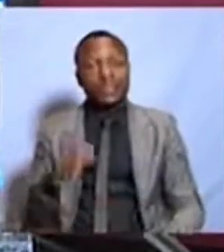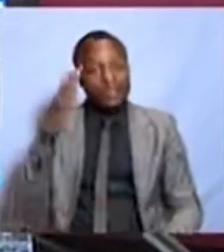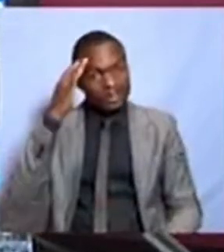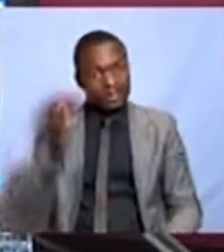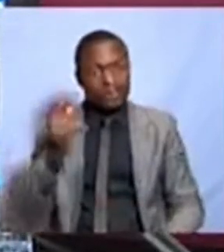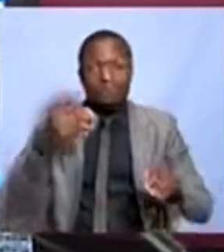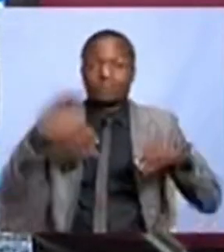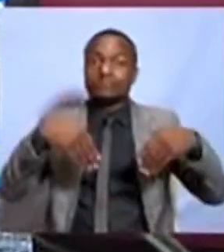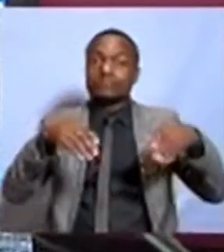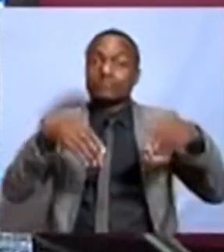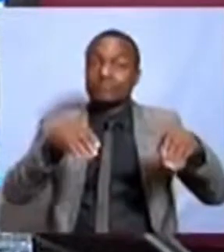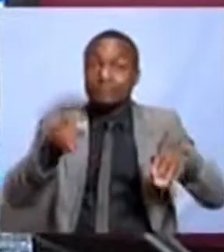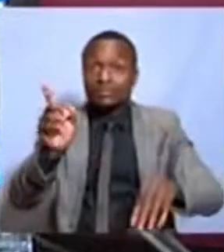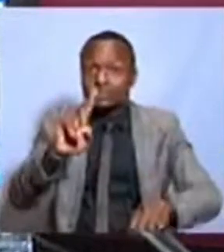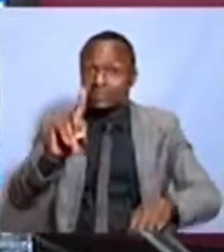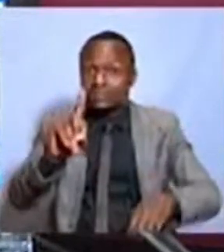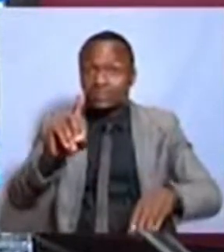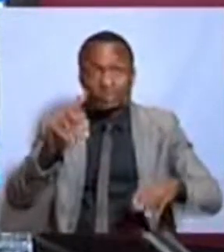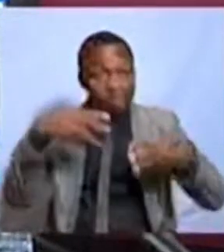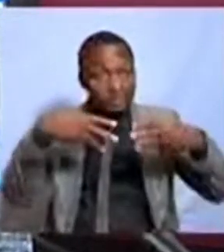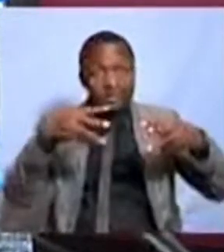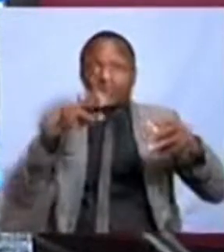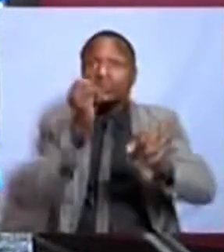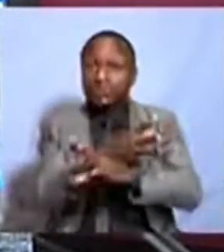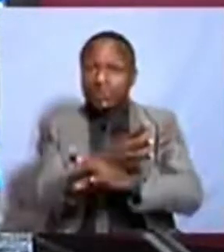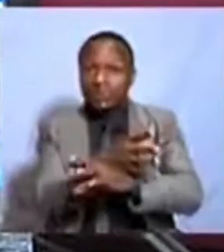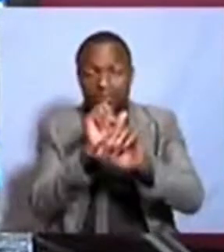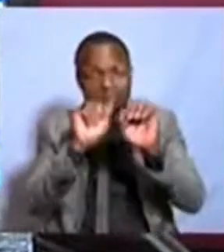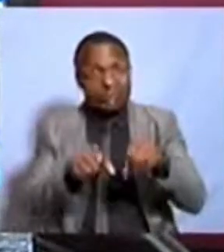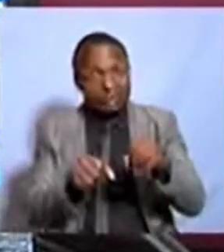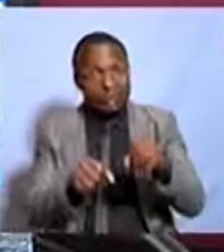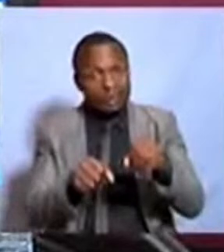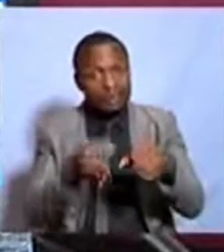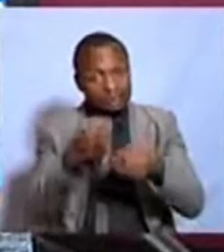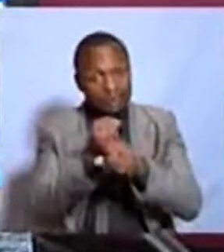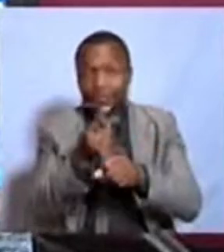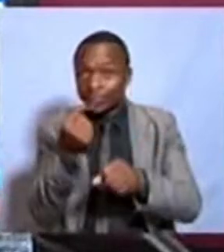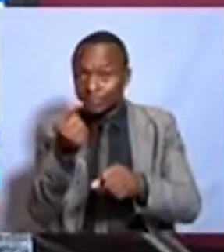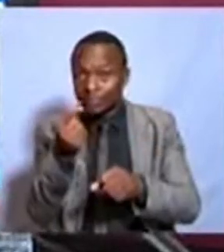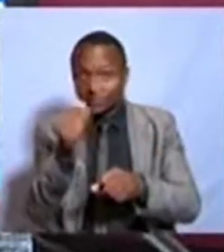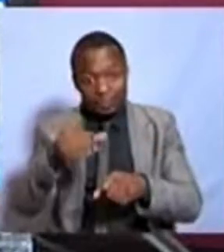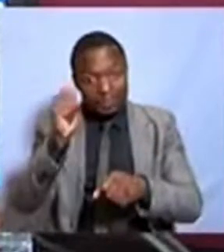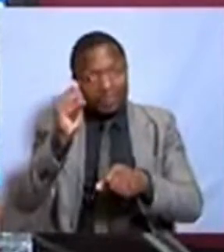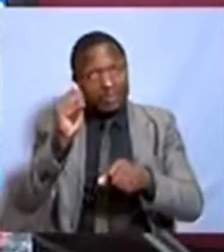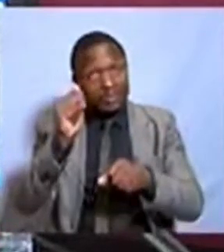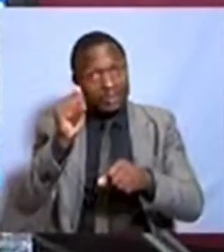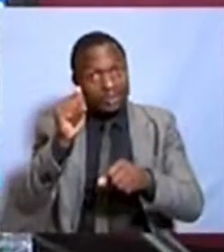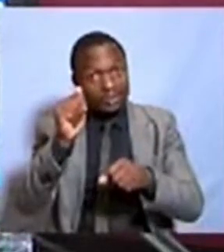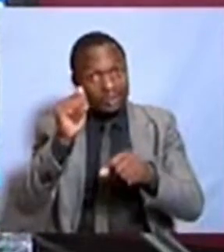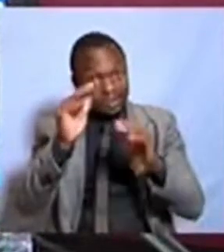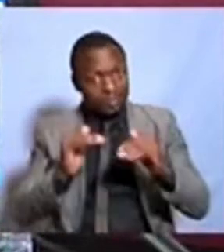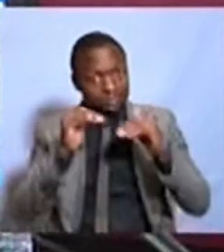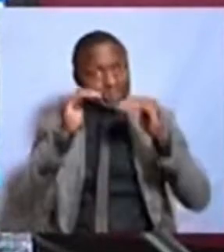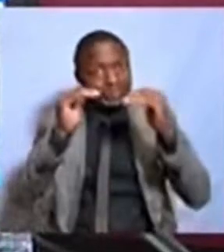selling them to? Is the market friendly? Are they able to raise the income for them to move away from the poverty? Those are some of the questions